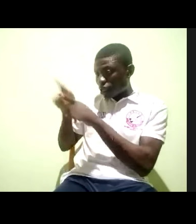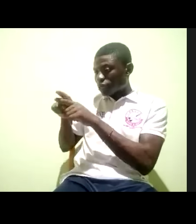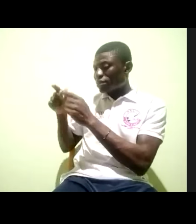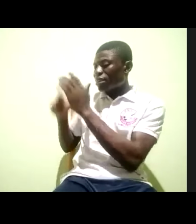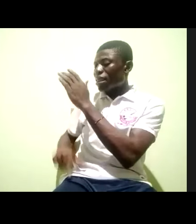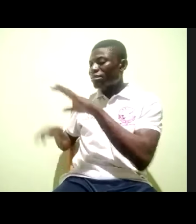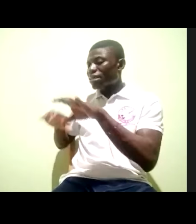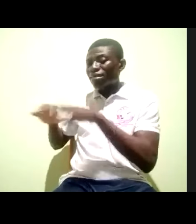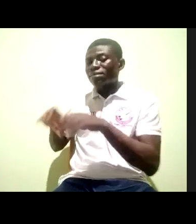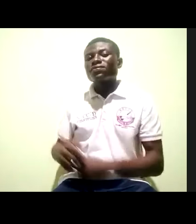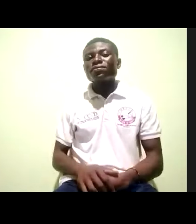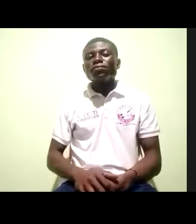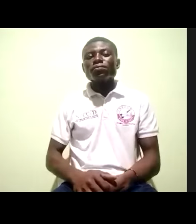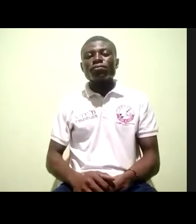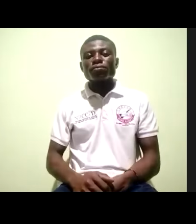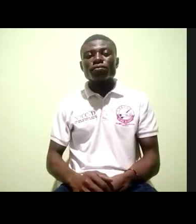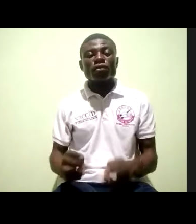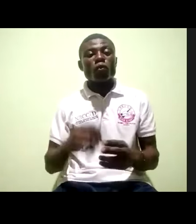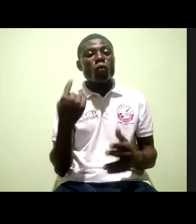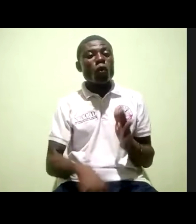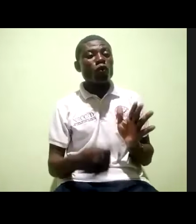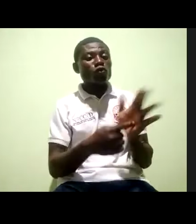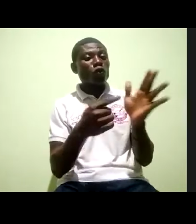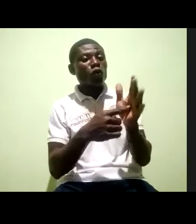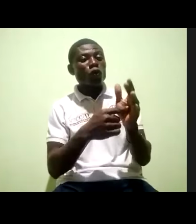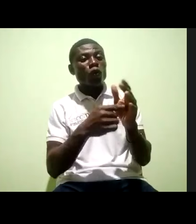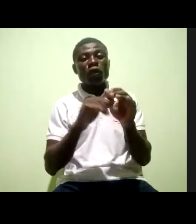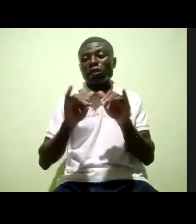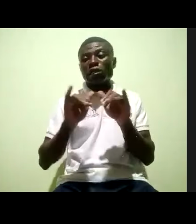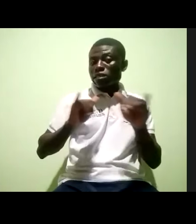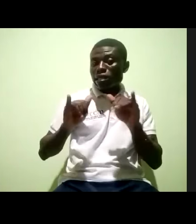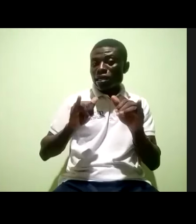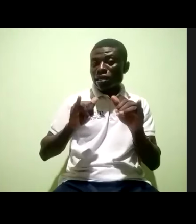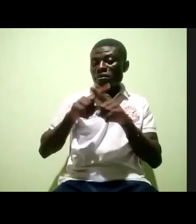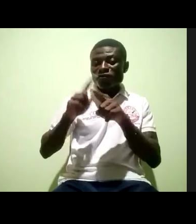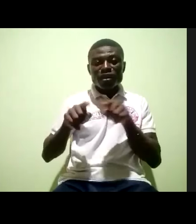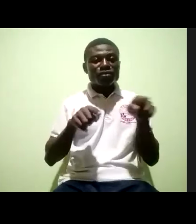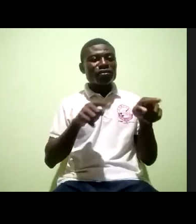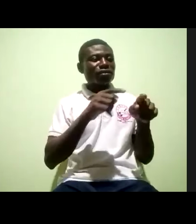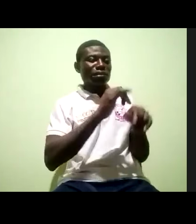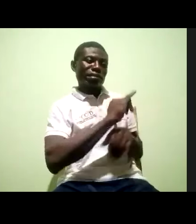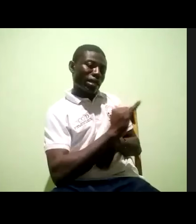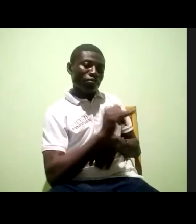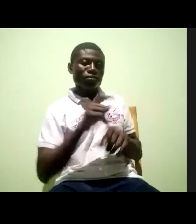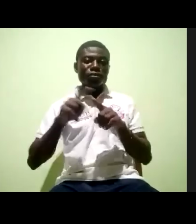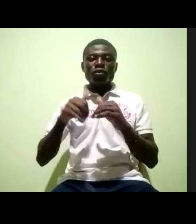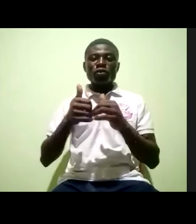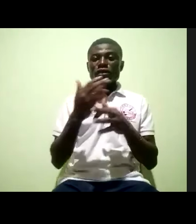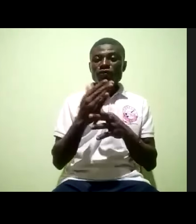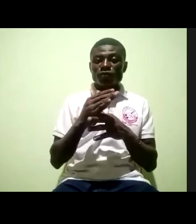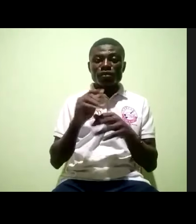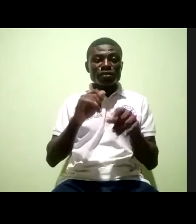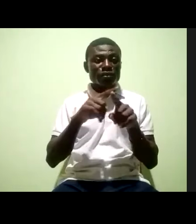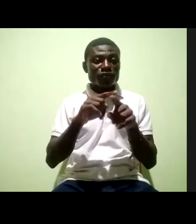So what are the symptoms, similarities and differences and differences between the symptoms of ADHD